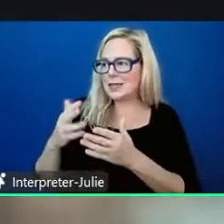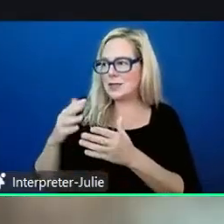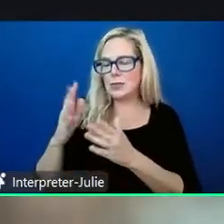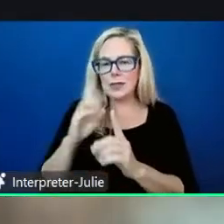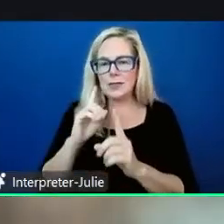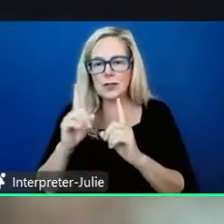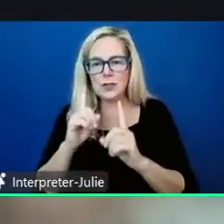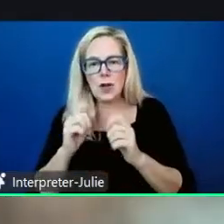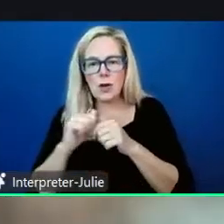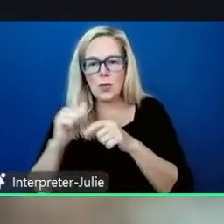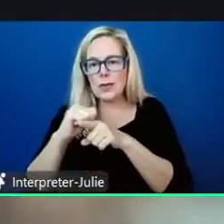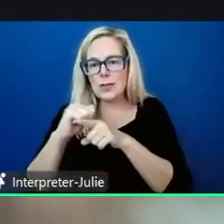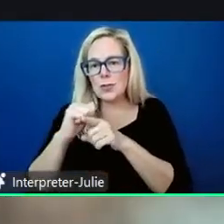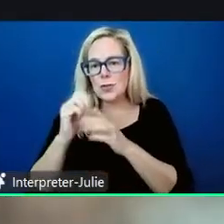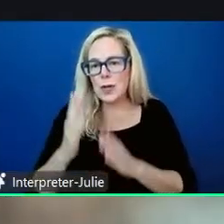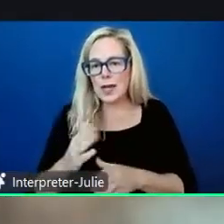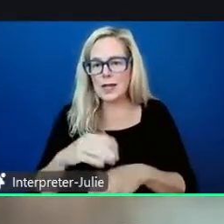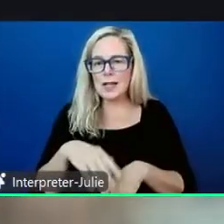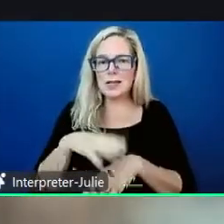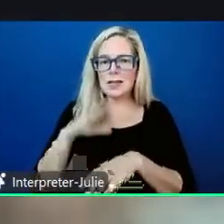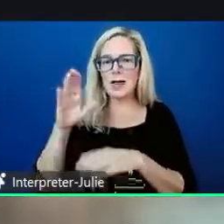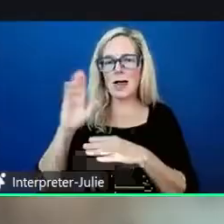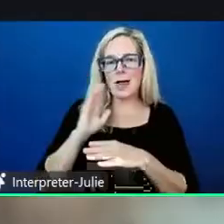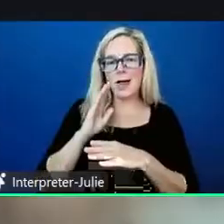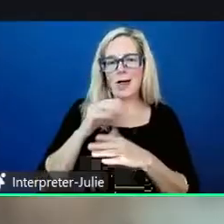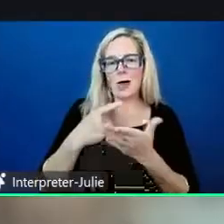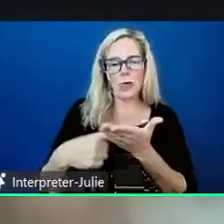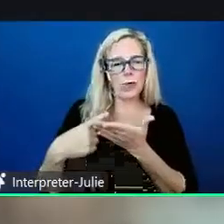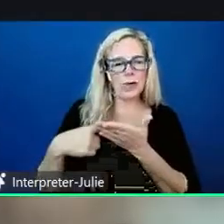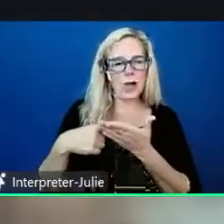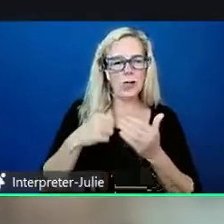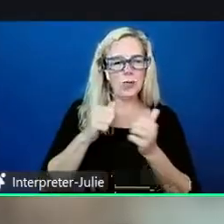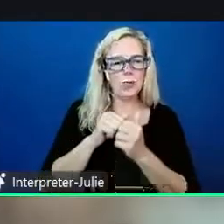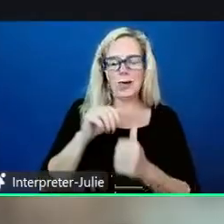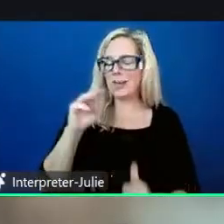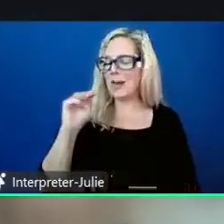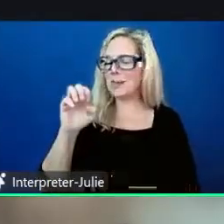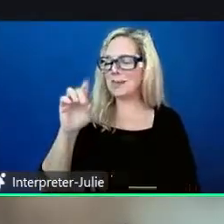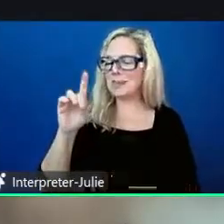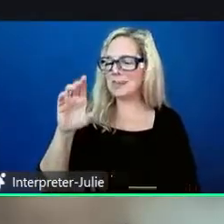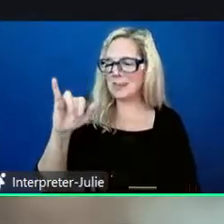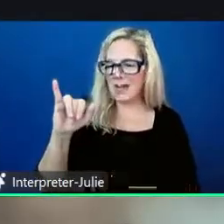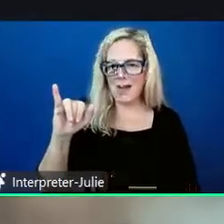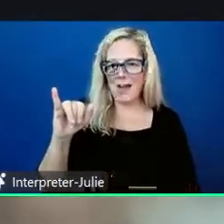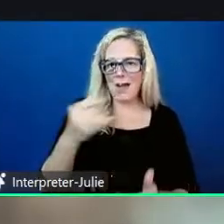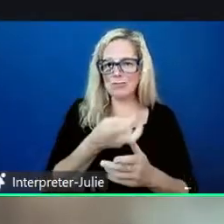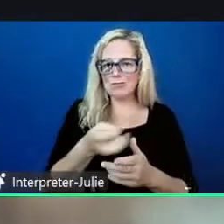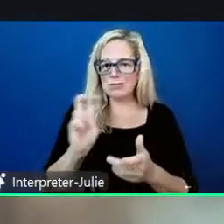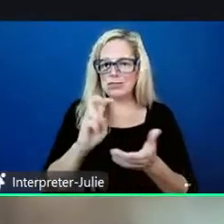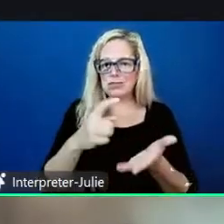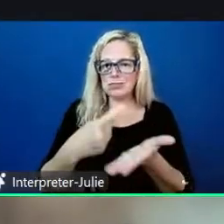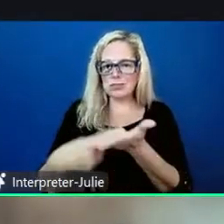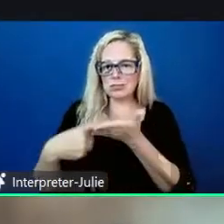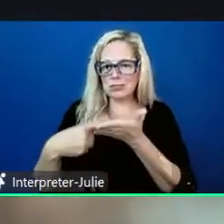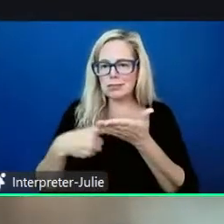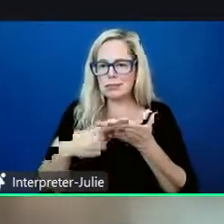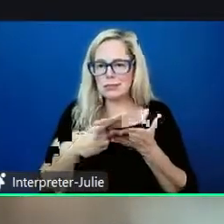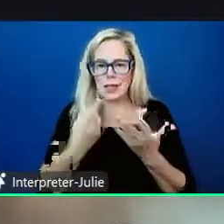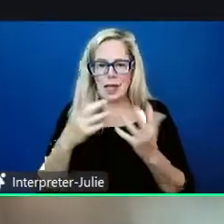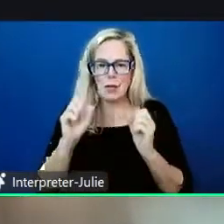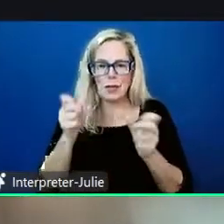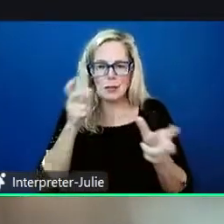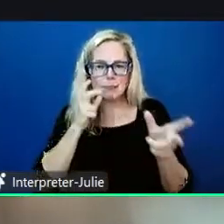programs like our MSTCI restaurants, because data helps us understand what's happening and stories help us understand why it